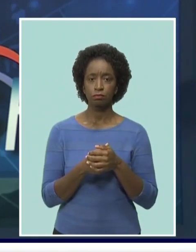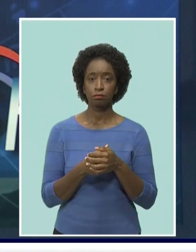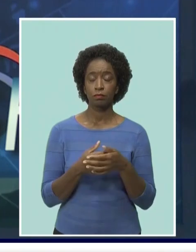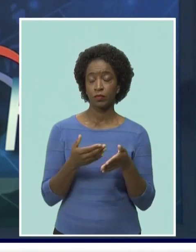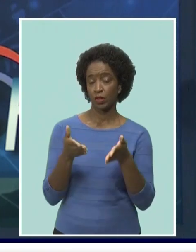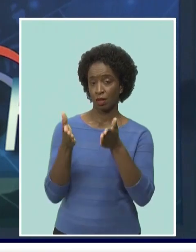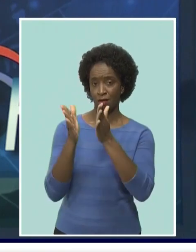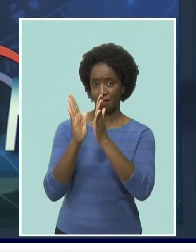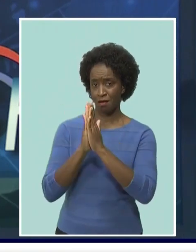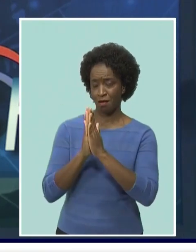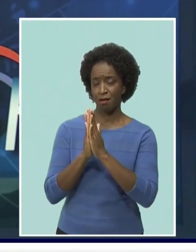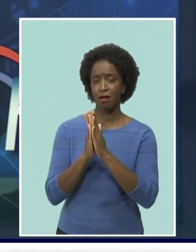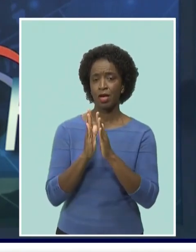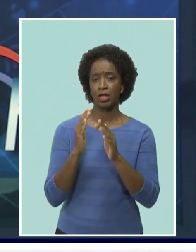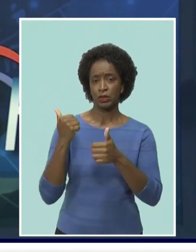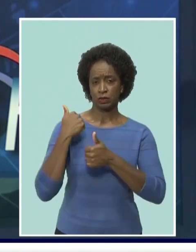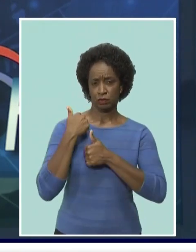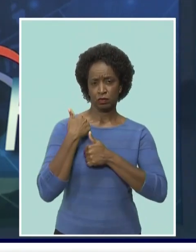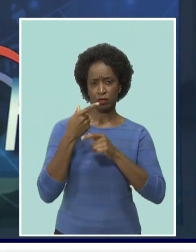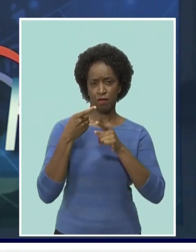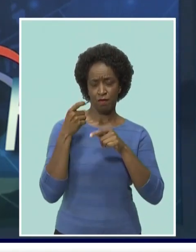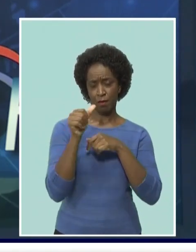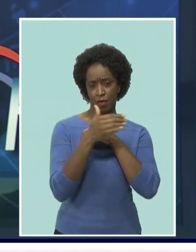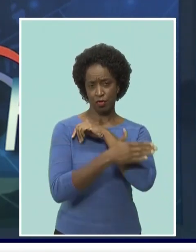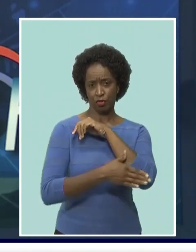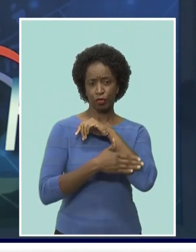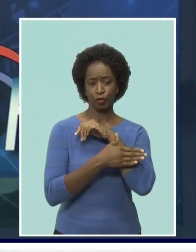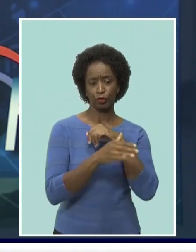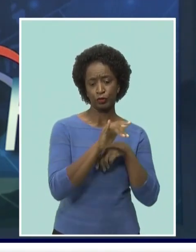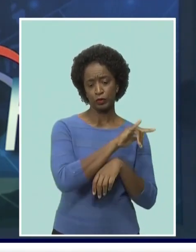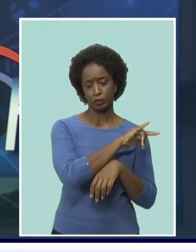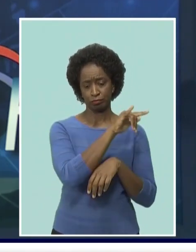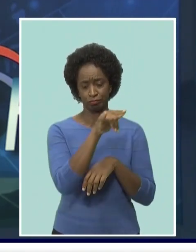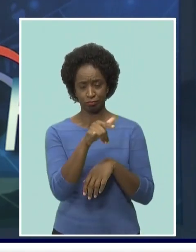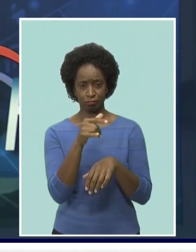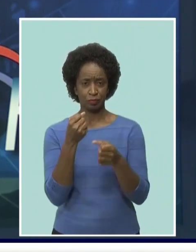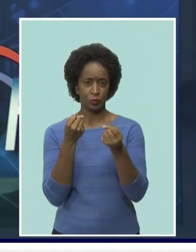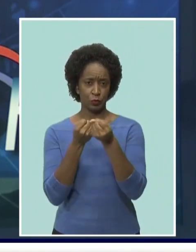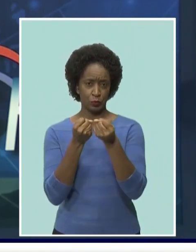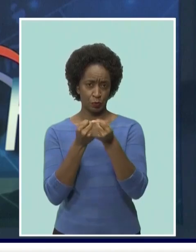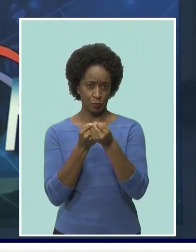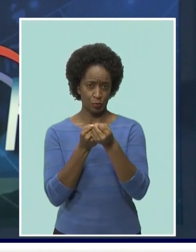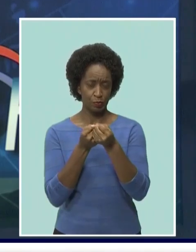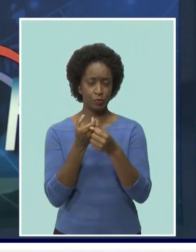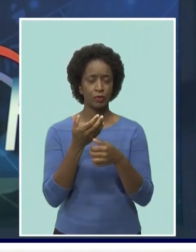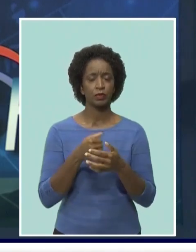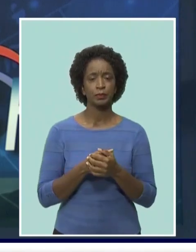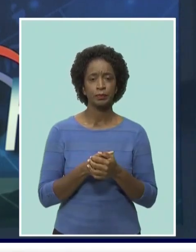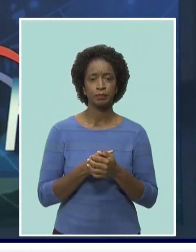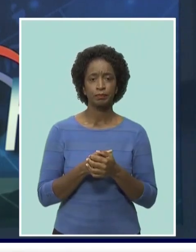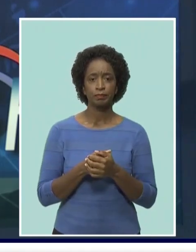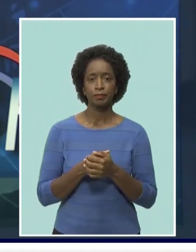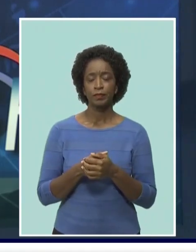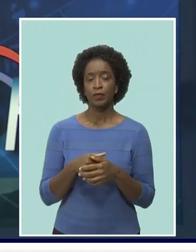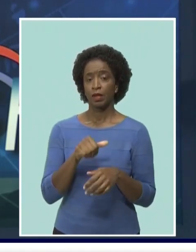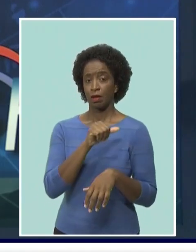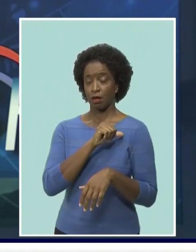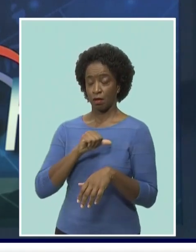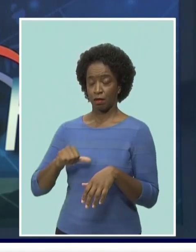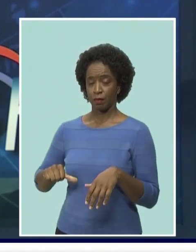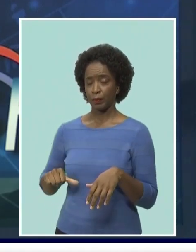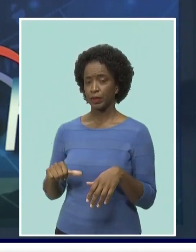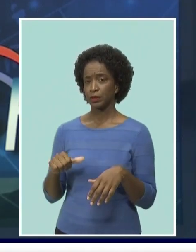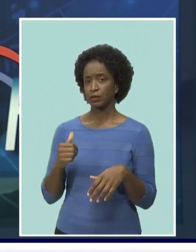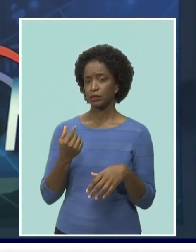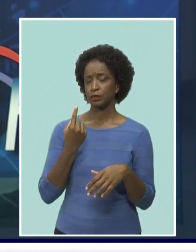to assist the country, Ambassador Commichong says decisions on Haiti have to be made soon. His comments came on the Conversations on